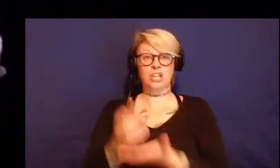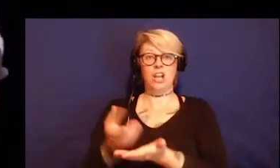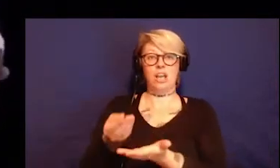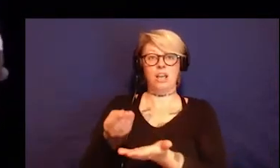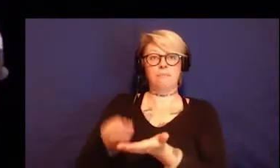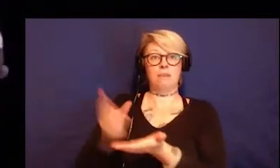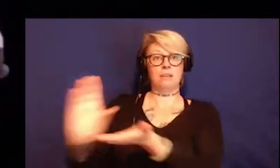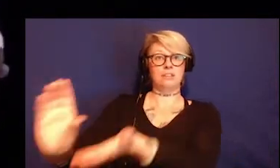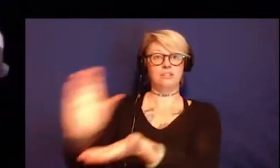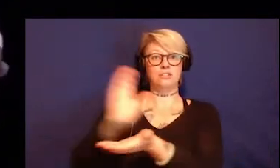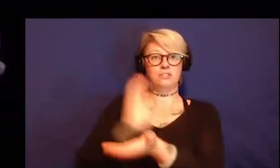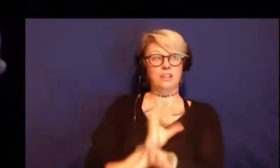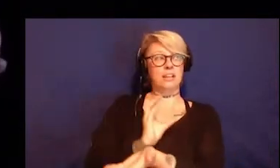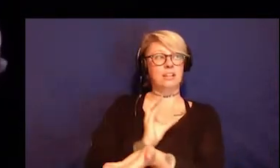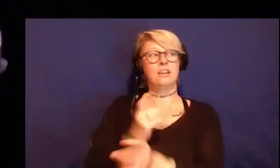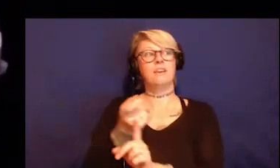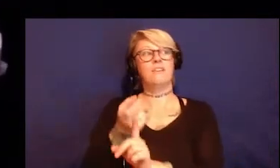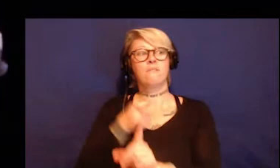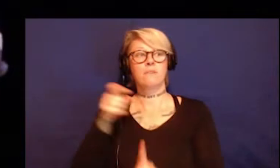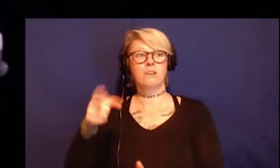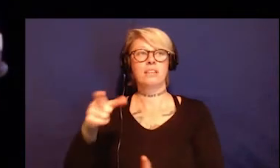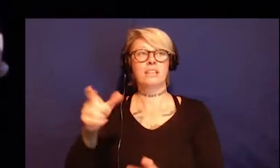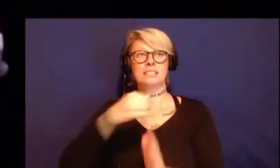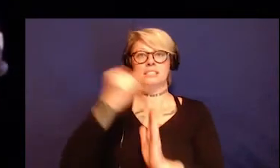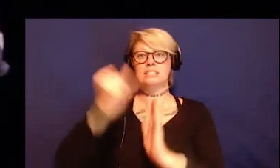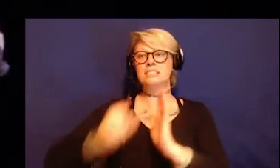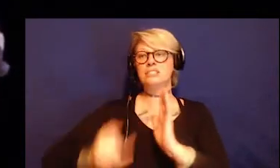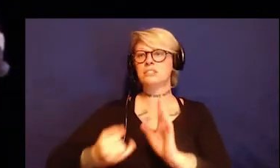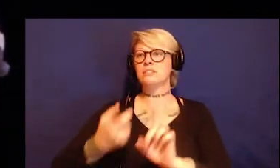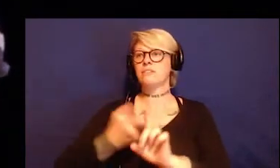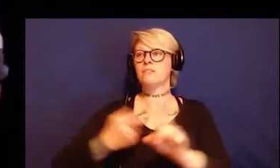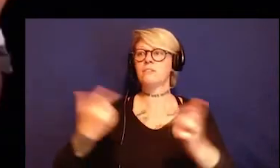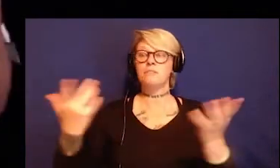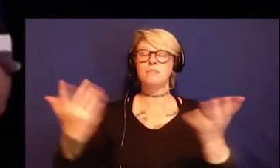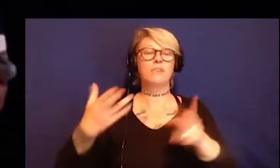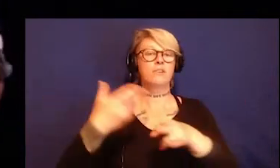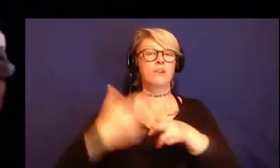it. It's called Hose Mad. Hose Mad is a young black